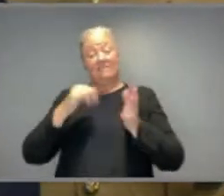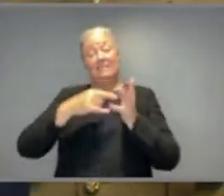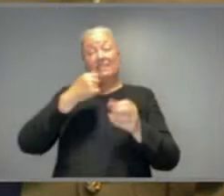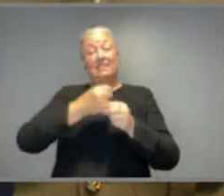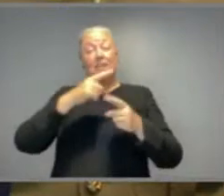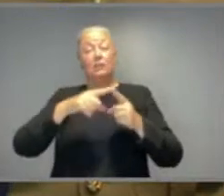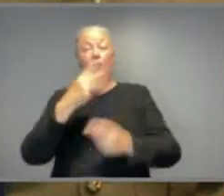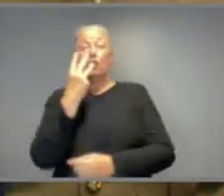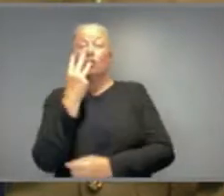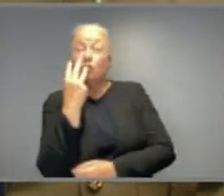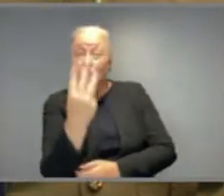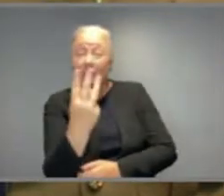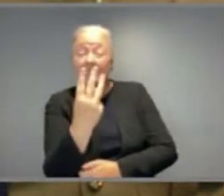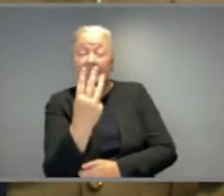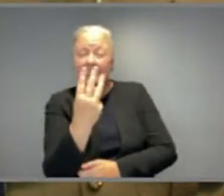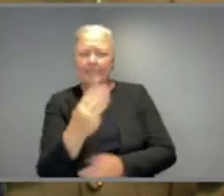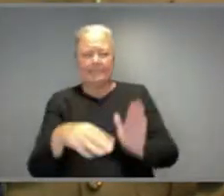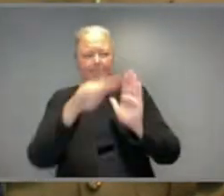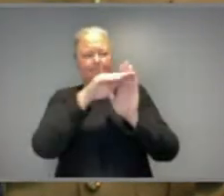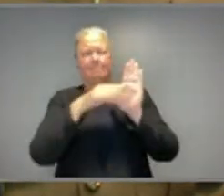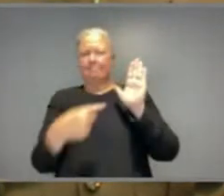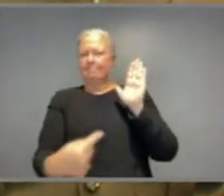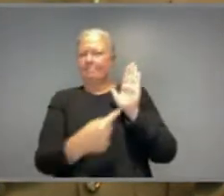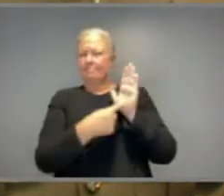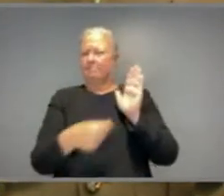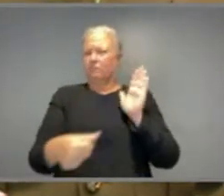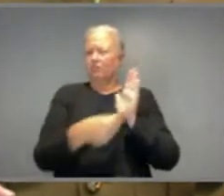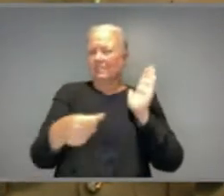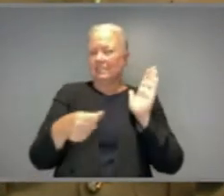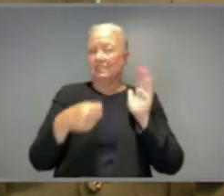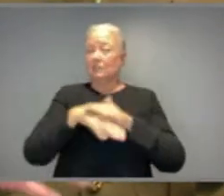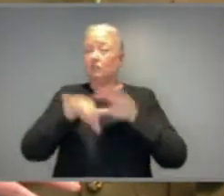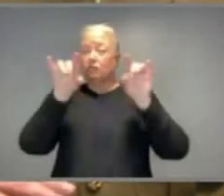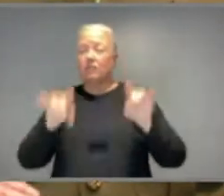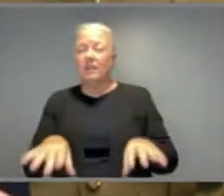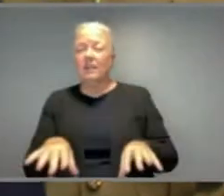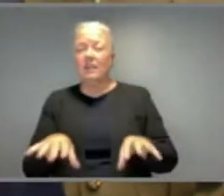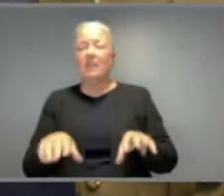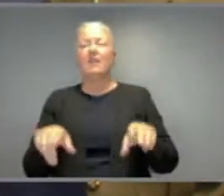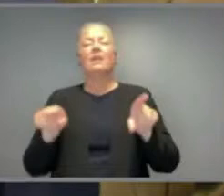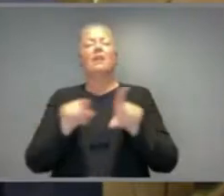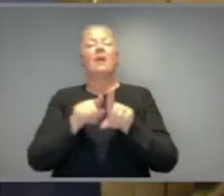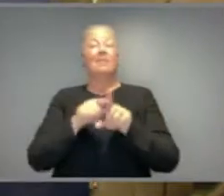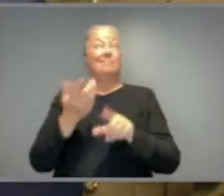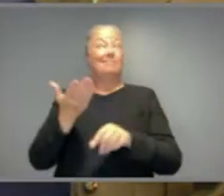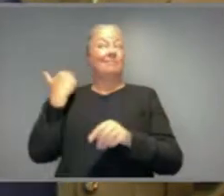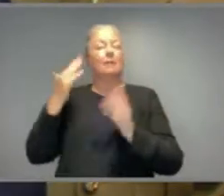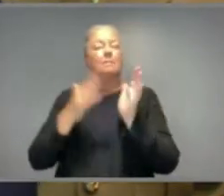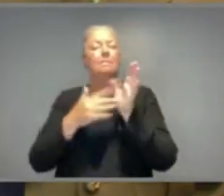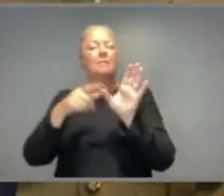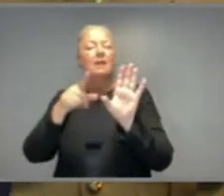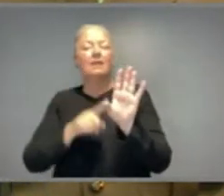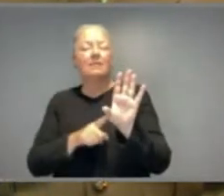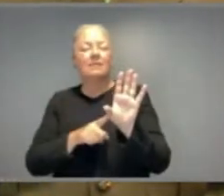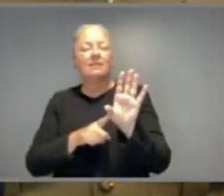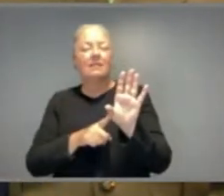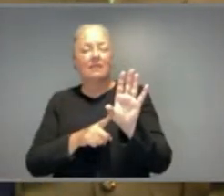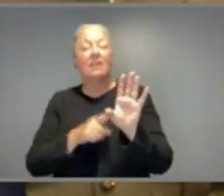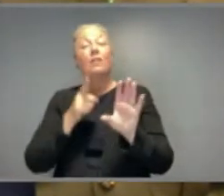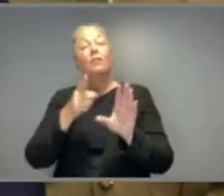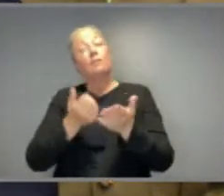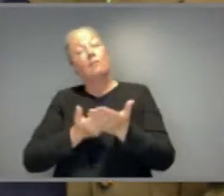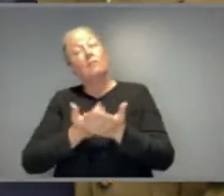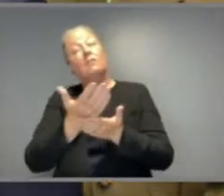restrictions across the country, the nature of which we saw last May, the cost to the economy is